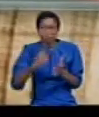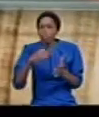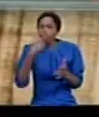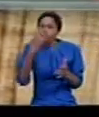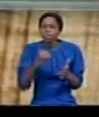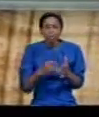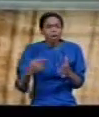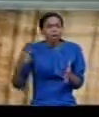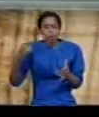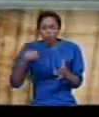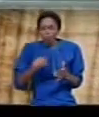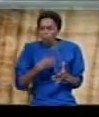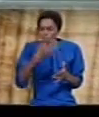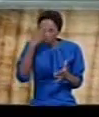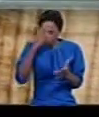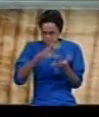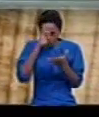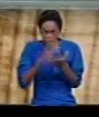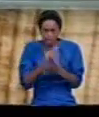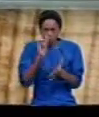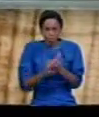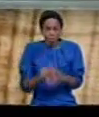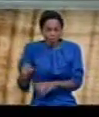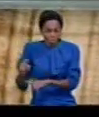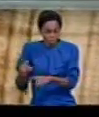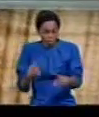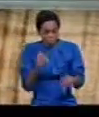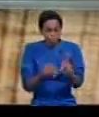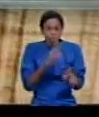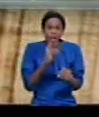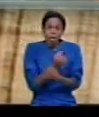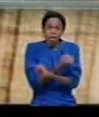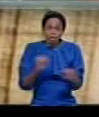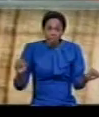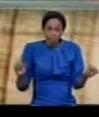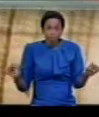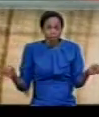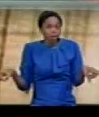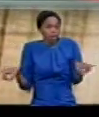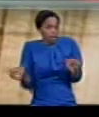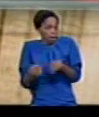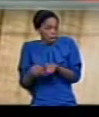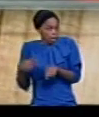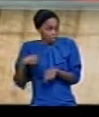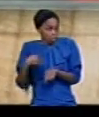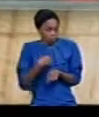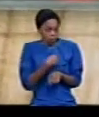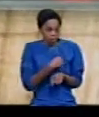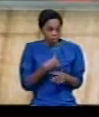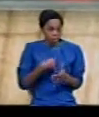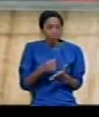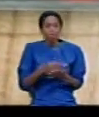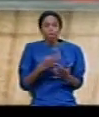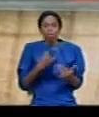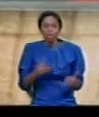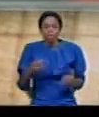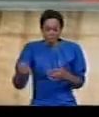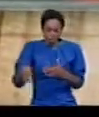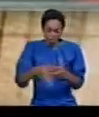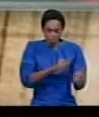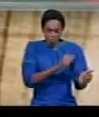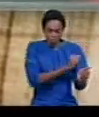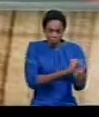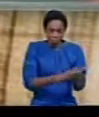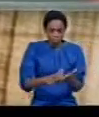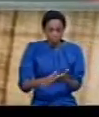be saved even as us, the Jews. He had broken down, he had destroyed the ideology